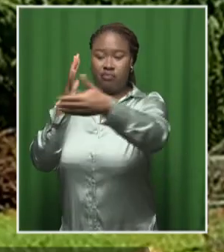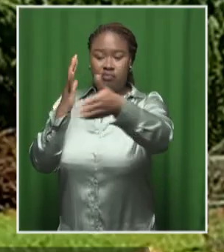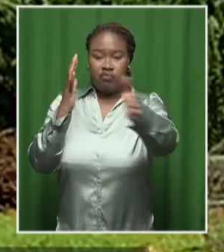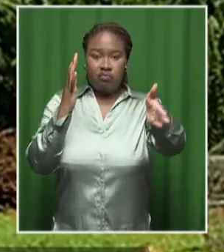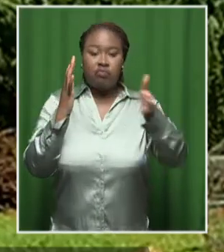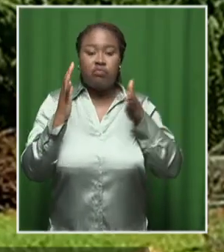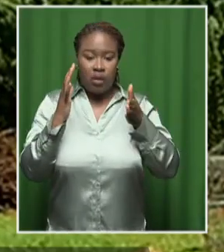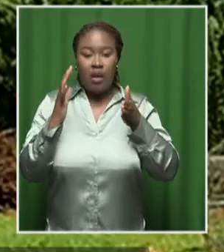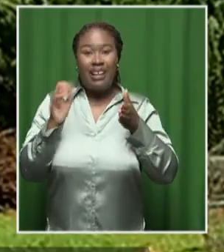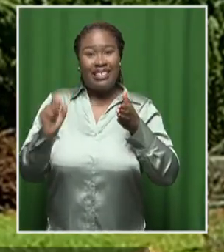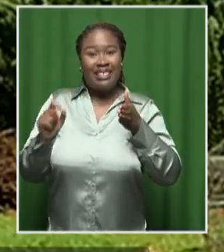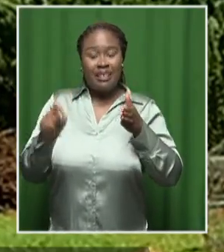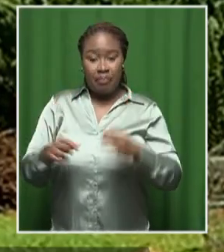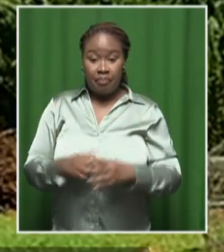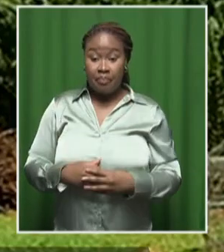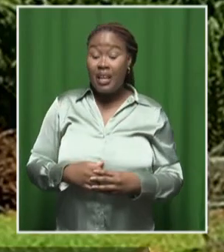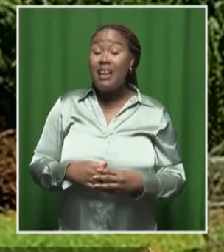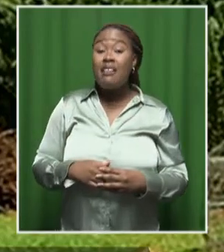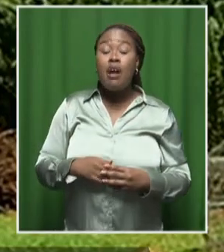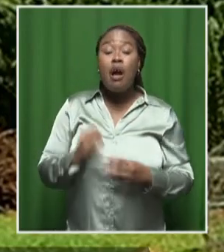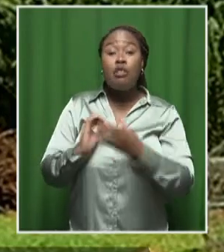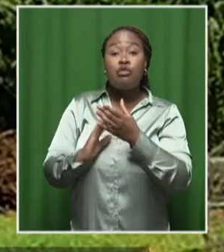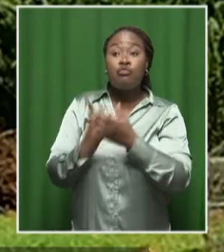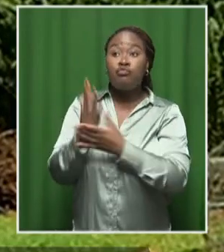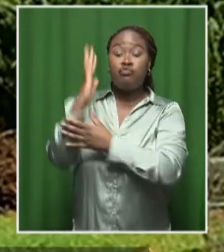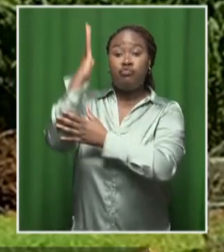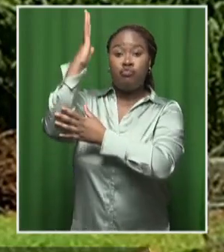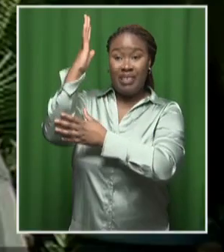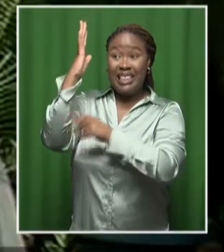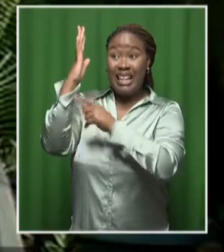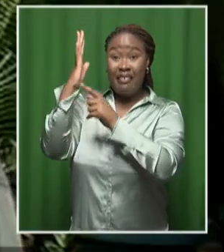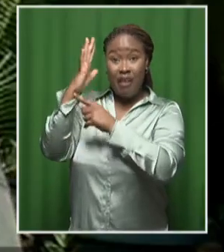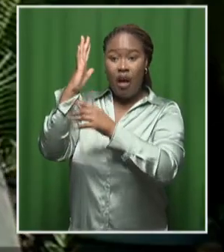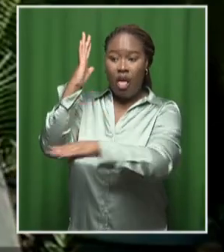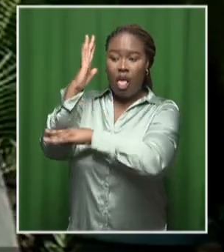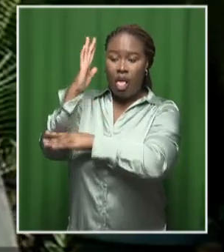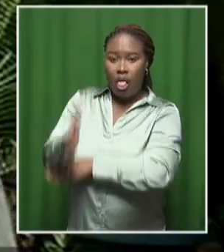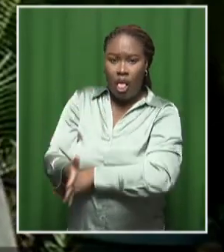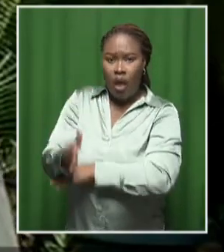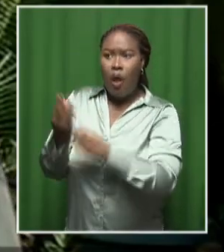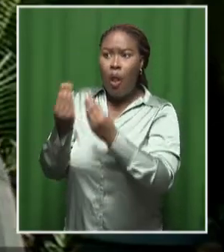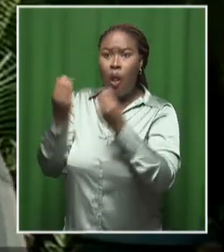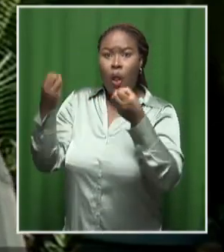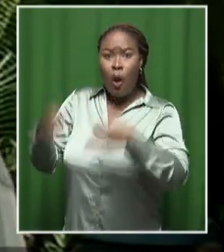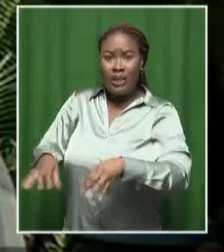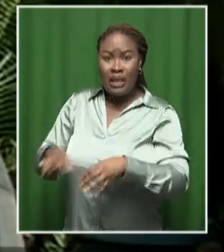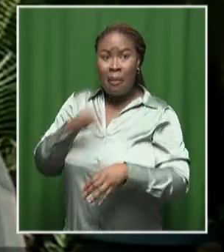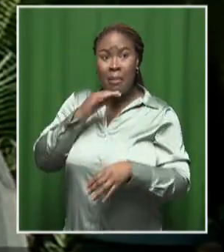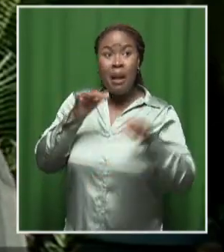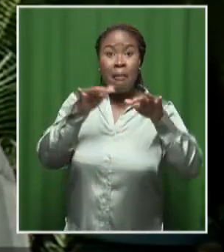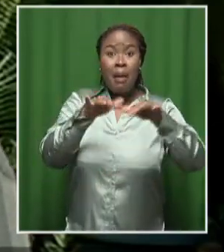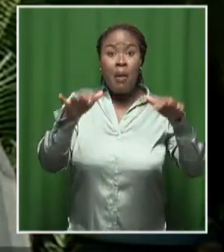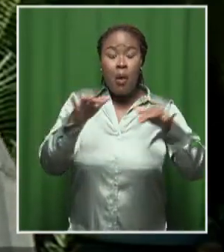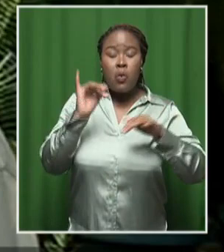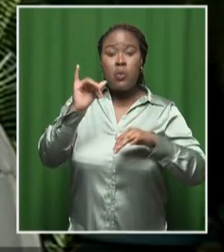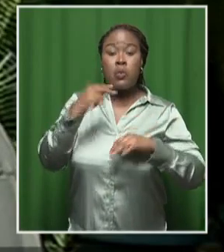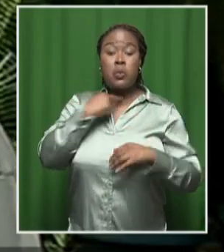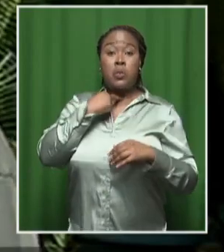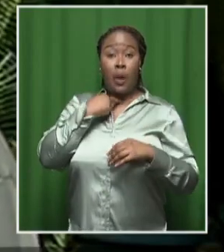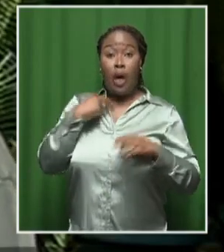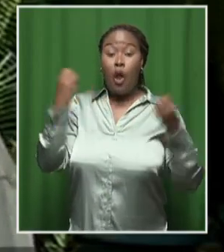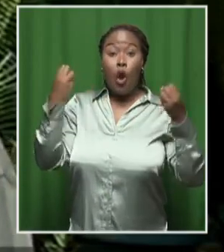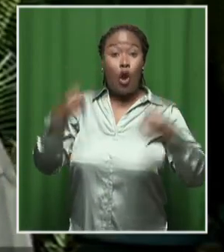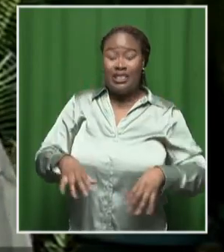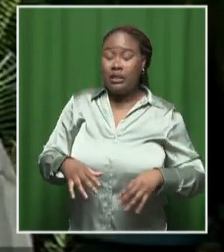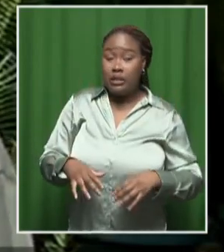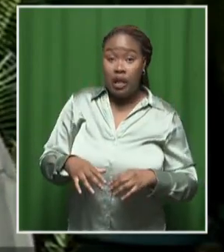plant species that we lose is a loss for mankind. It's not for our South Africa only, it's for the world.